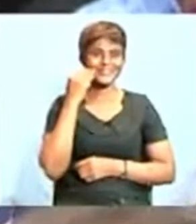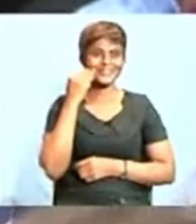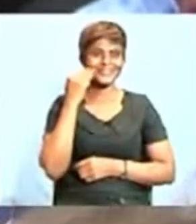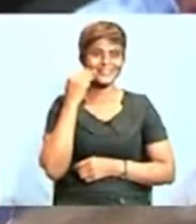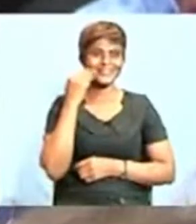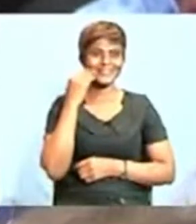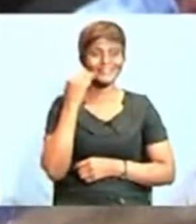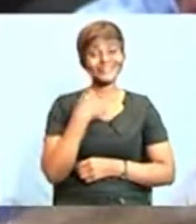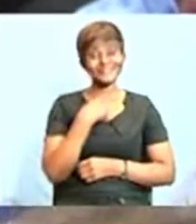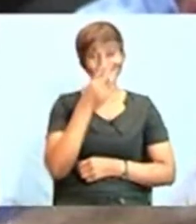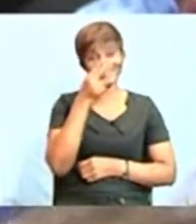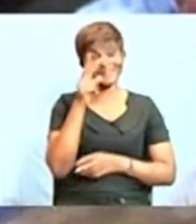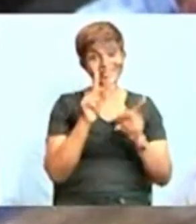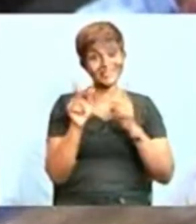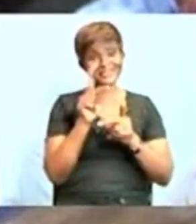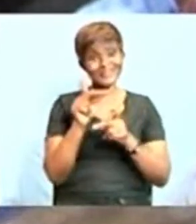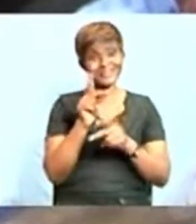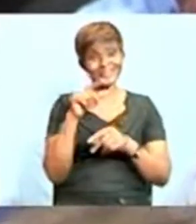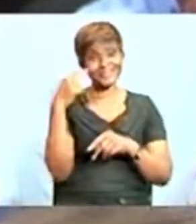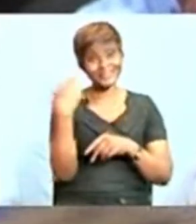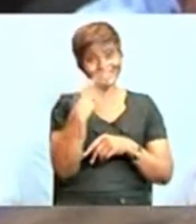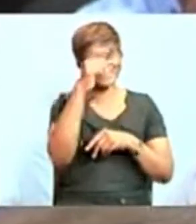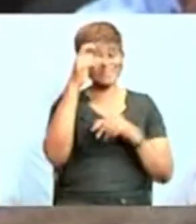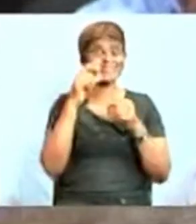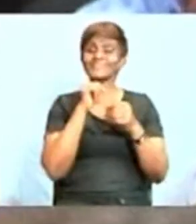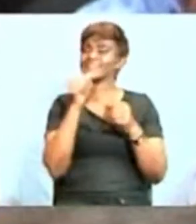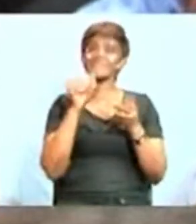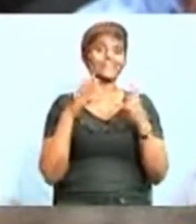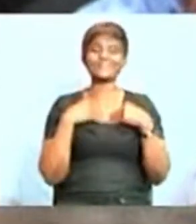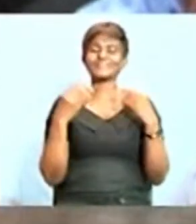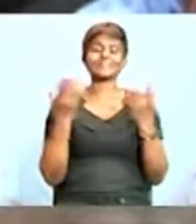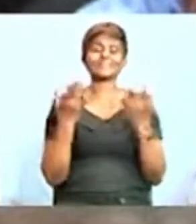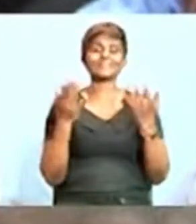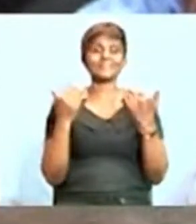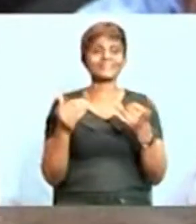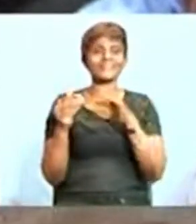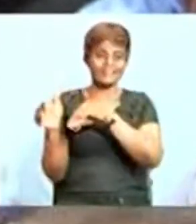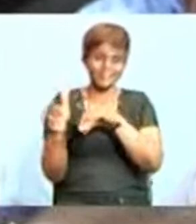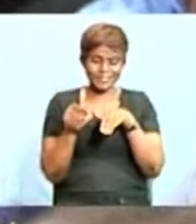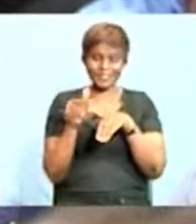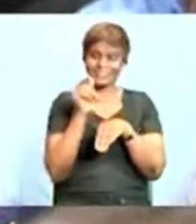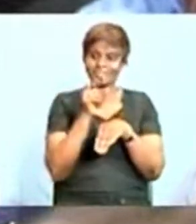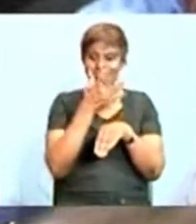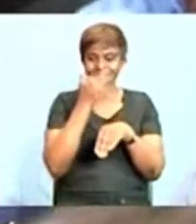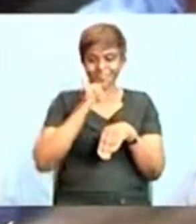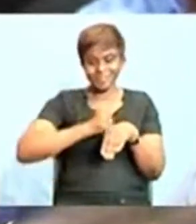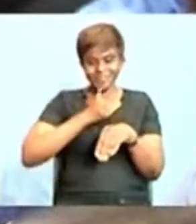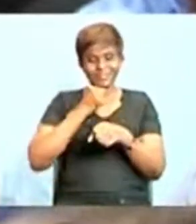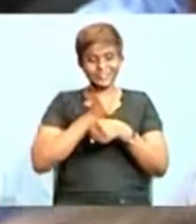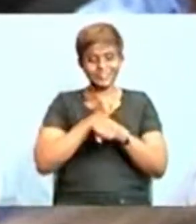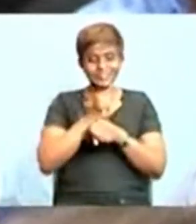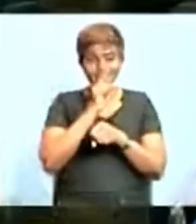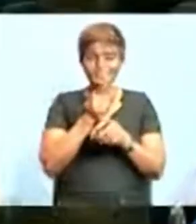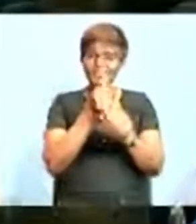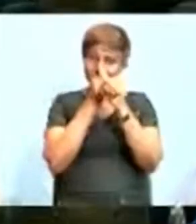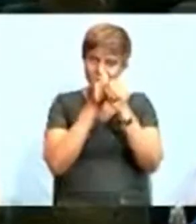I can see people don't like sanctions. So to avoid sanctions, we ensure that we